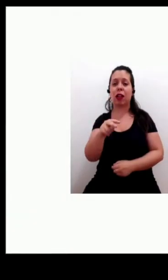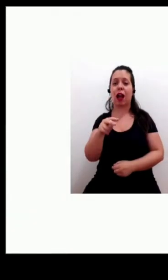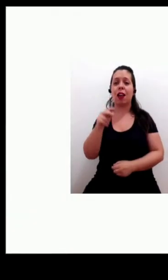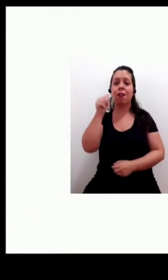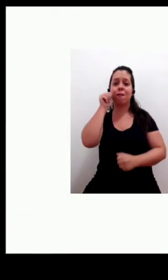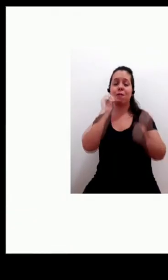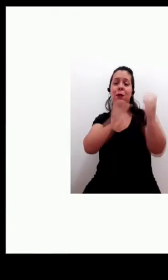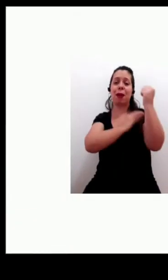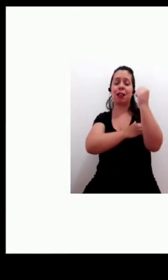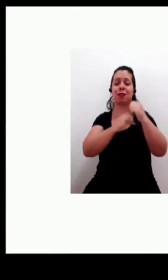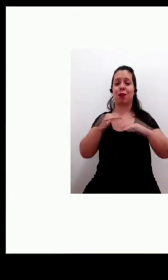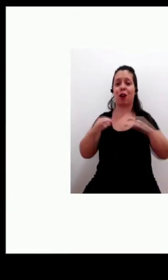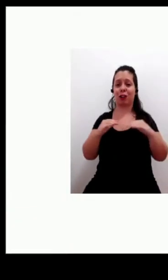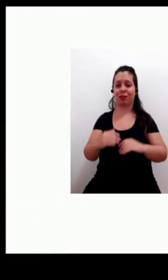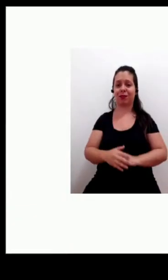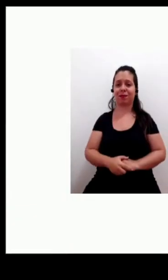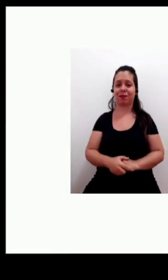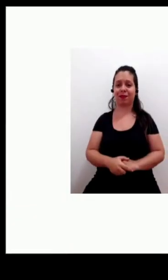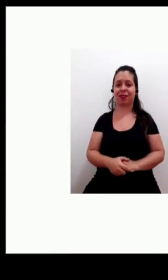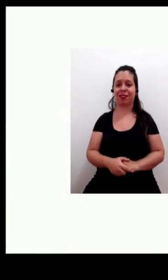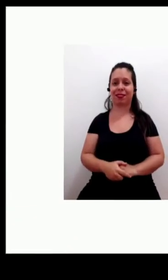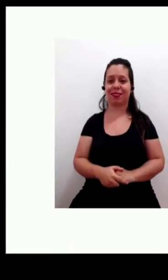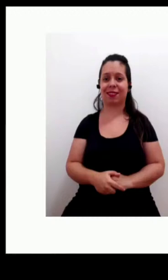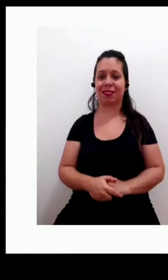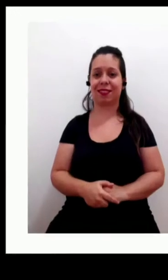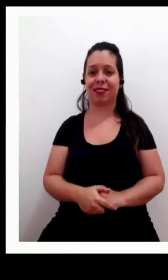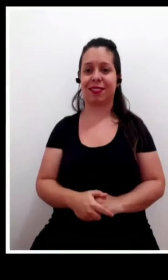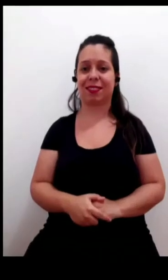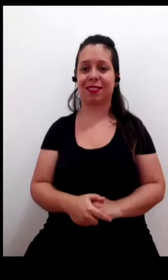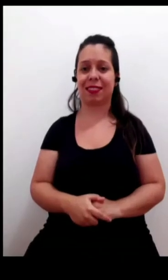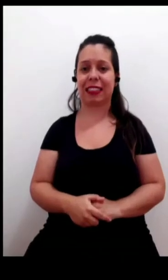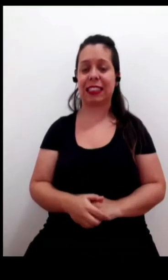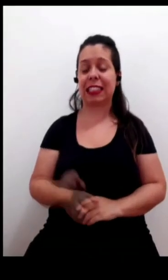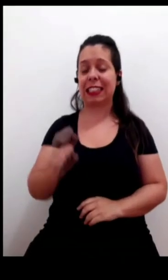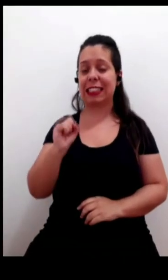If those historic gentlemen came back today,